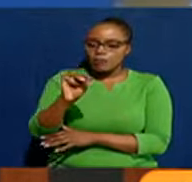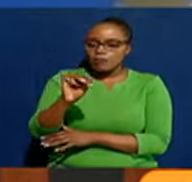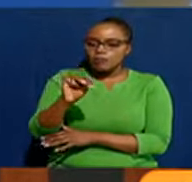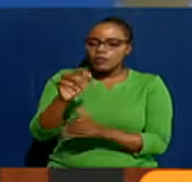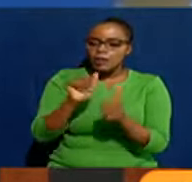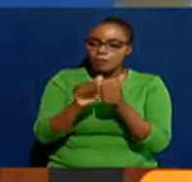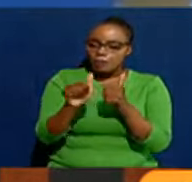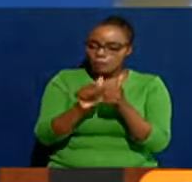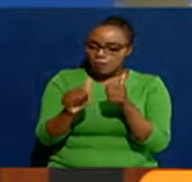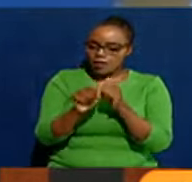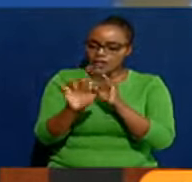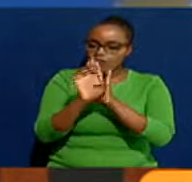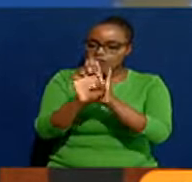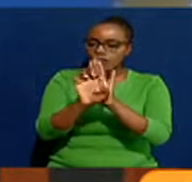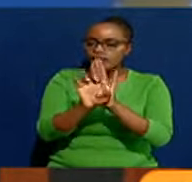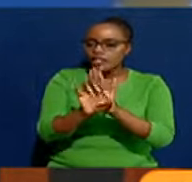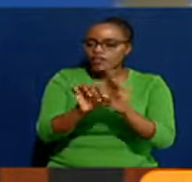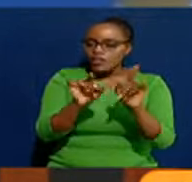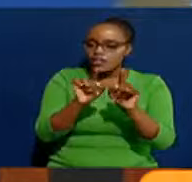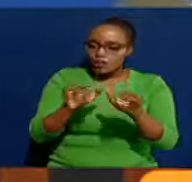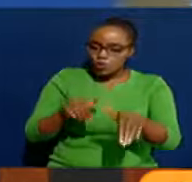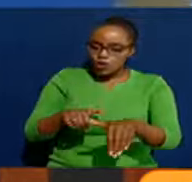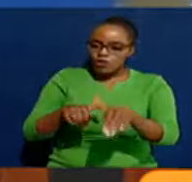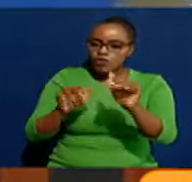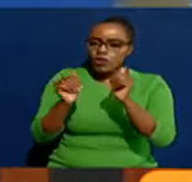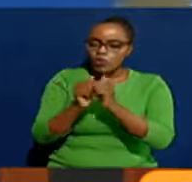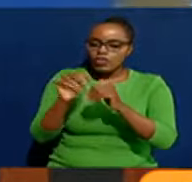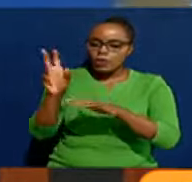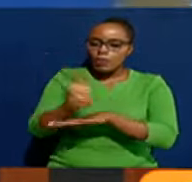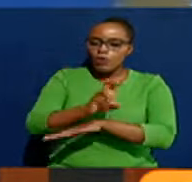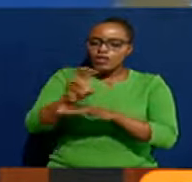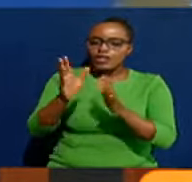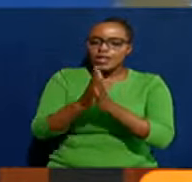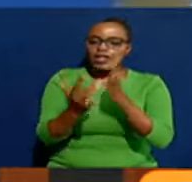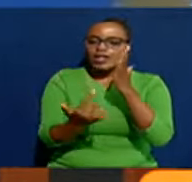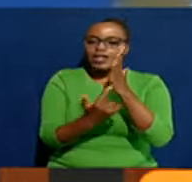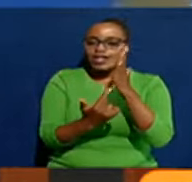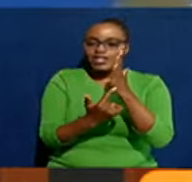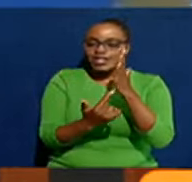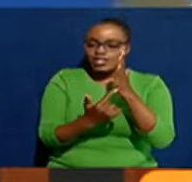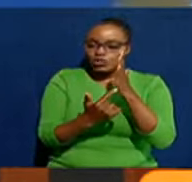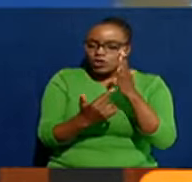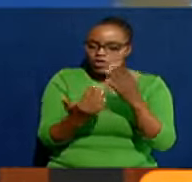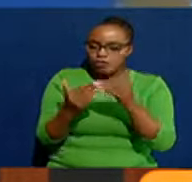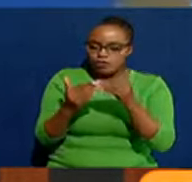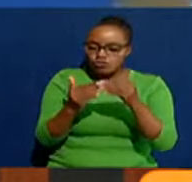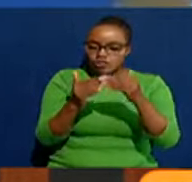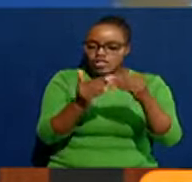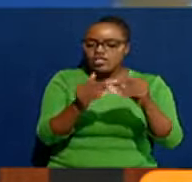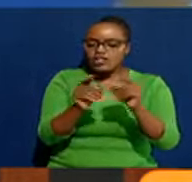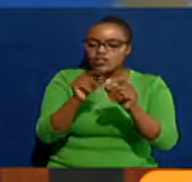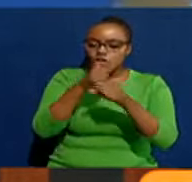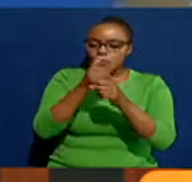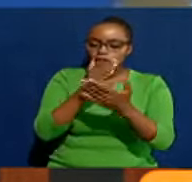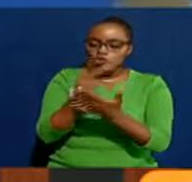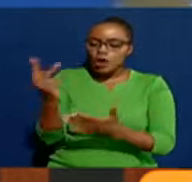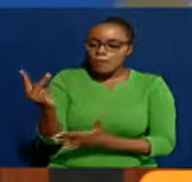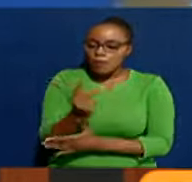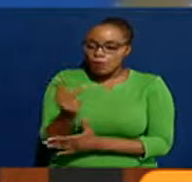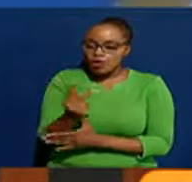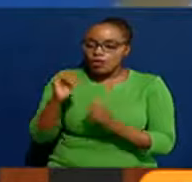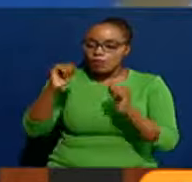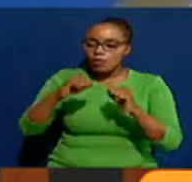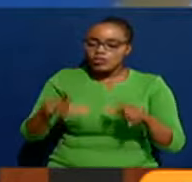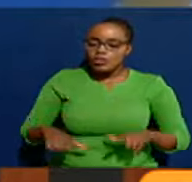for example, we will follow it up with monitoring and technology stewardship to ensure that the two are able